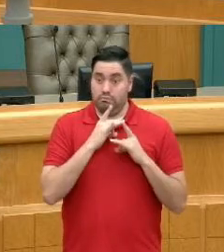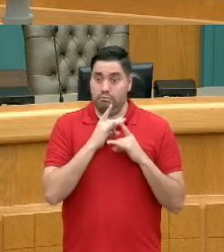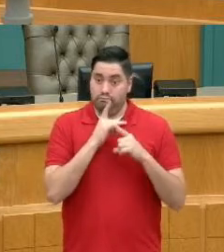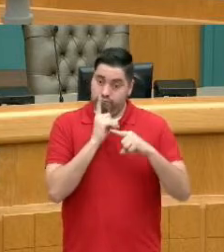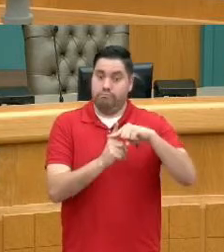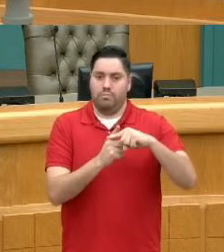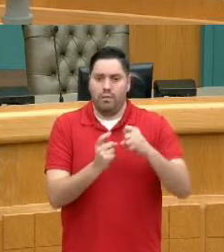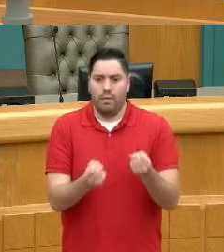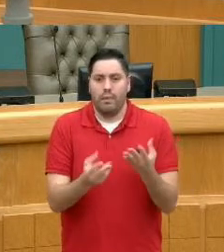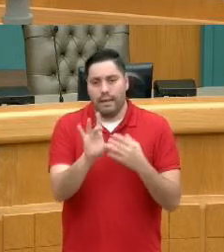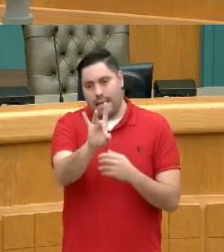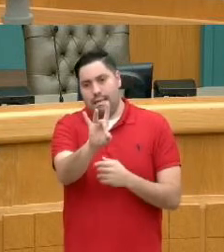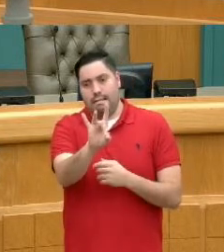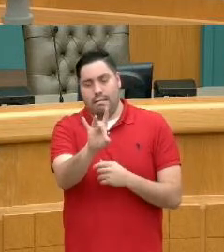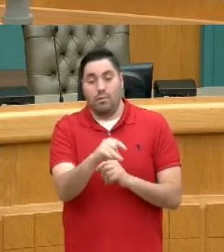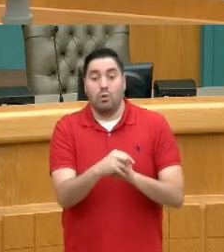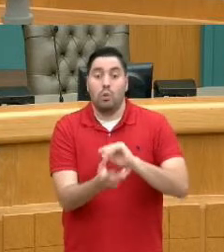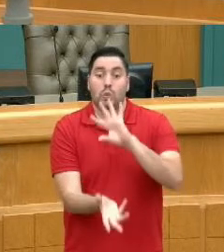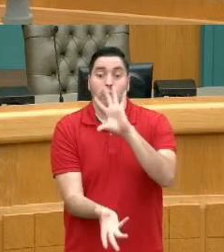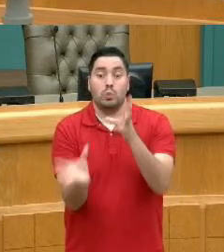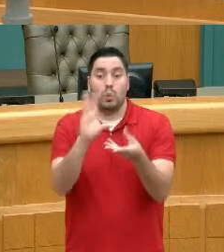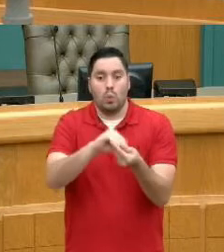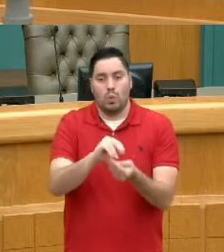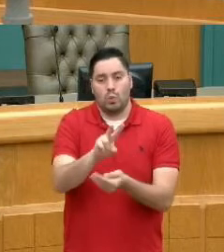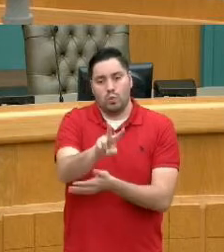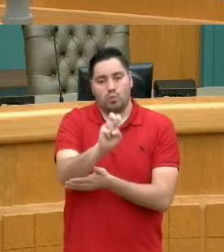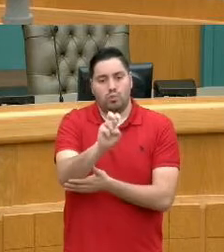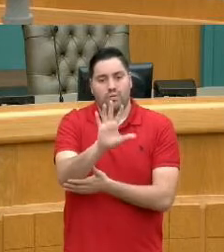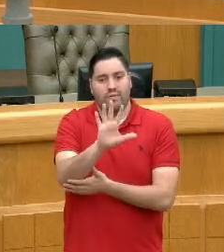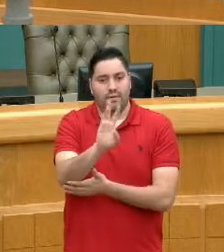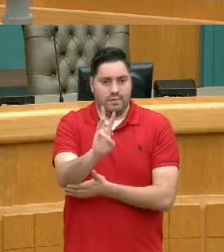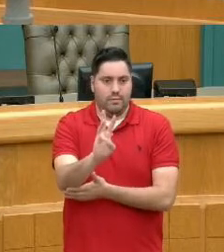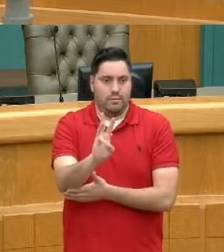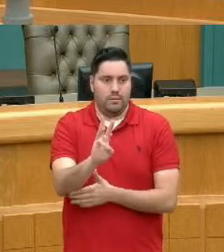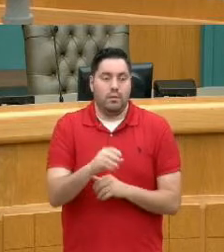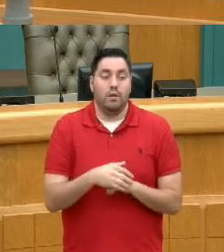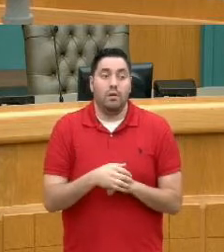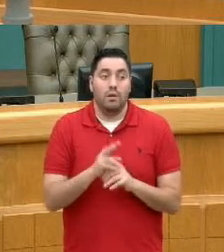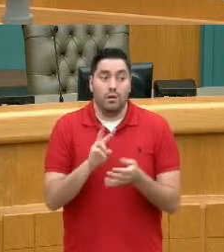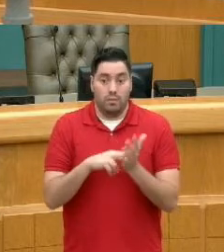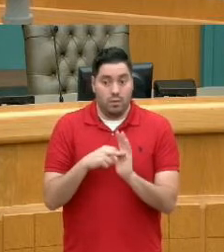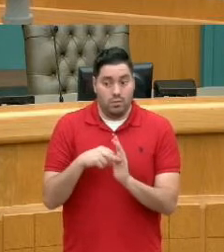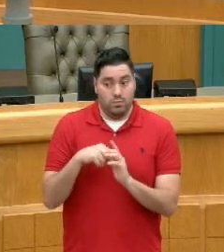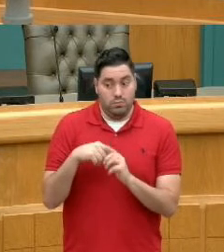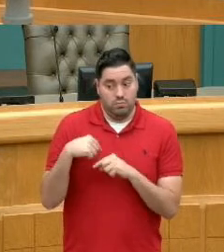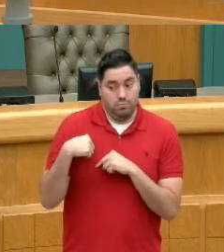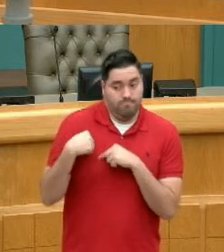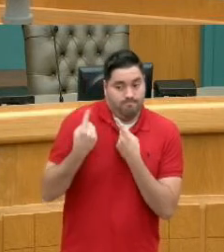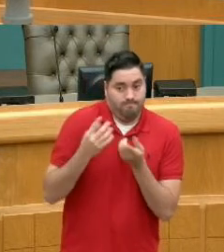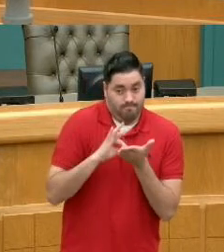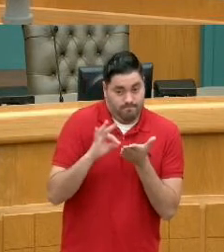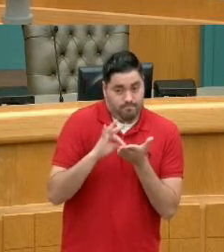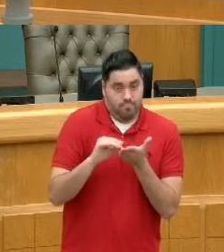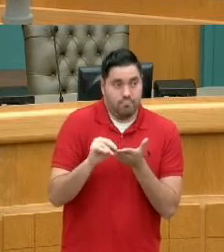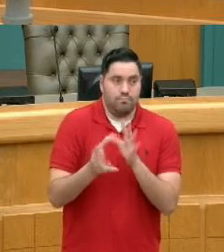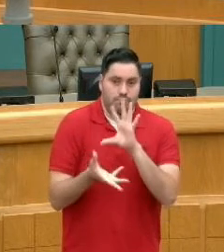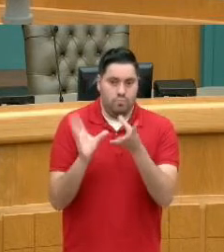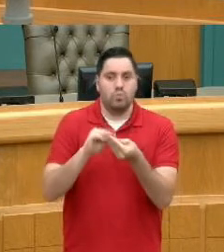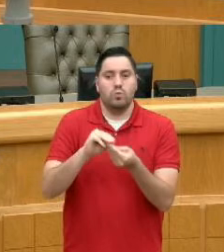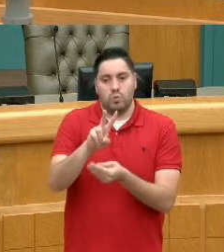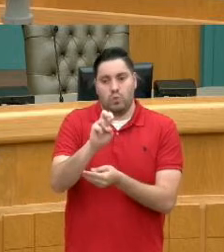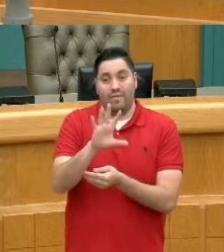here. So that brings our total to 256 since we've been counting, and not